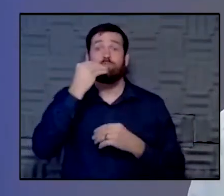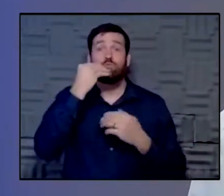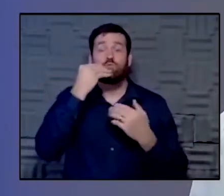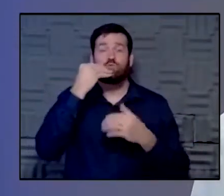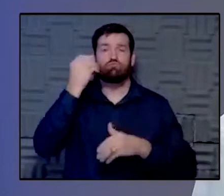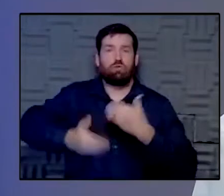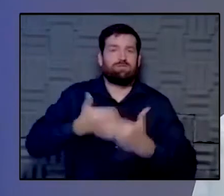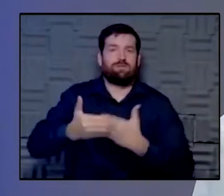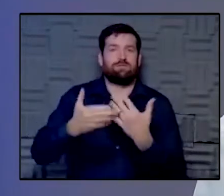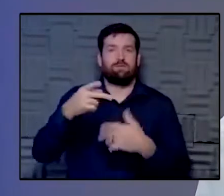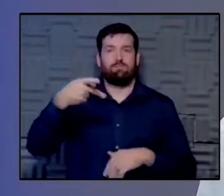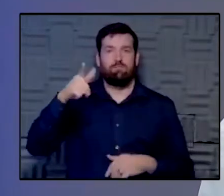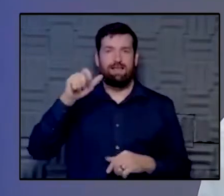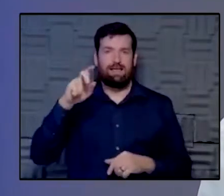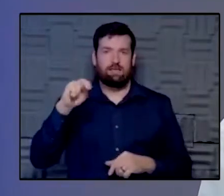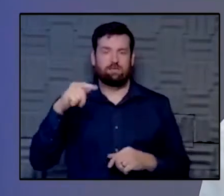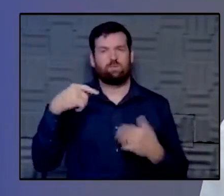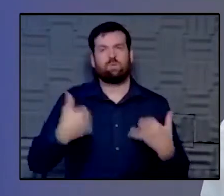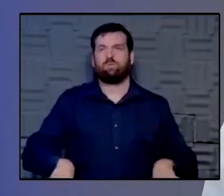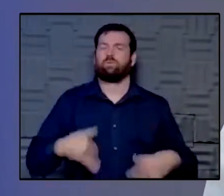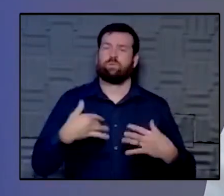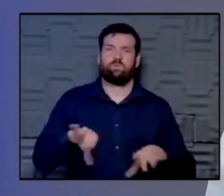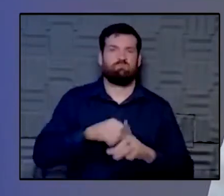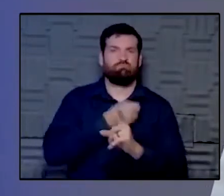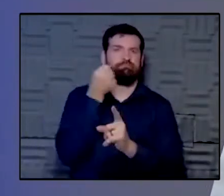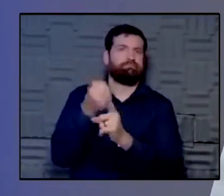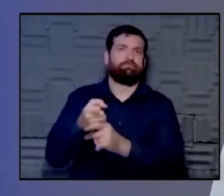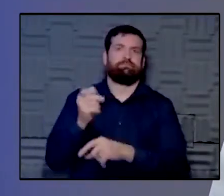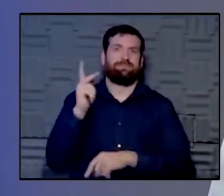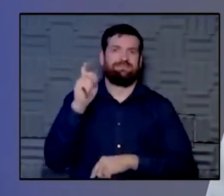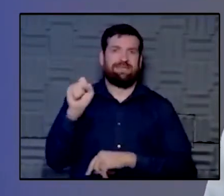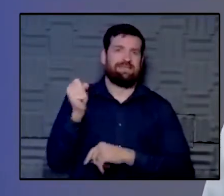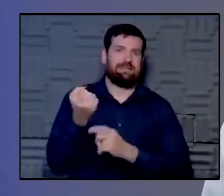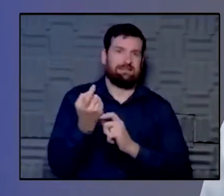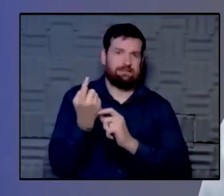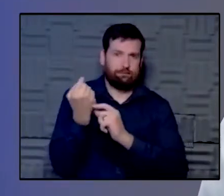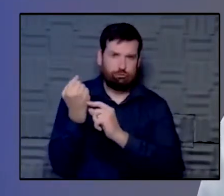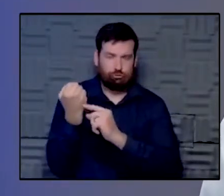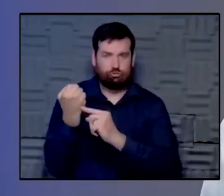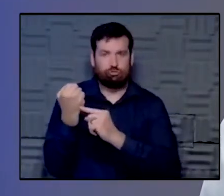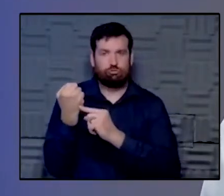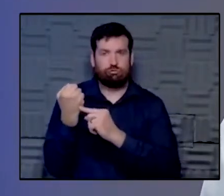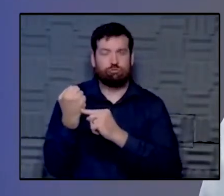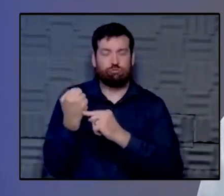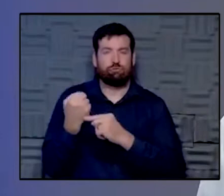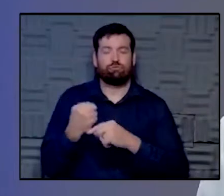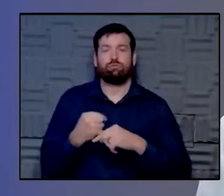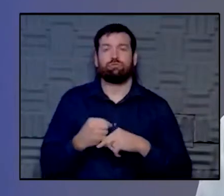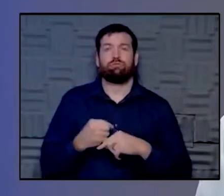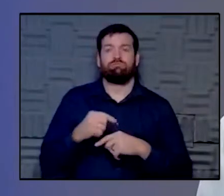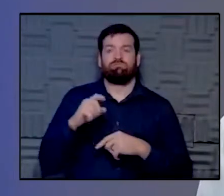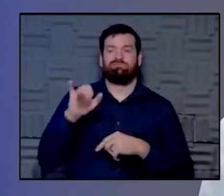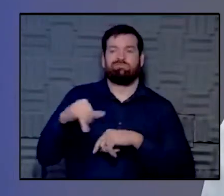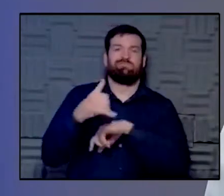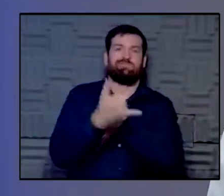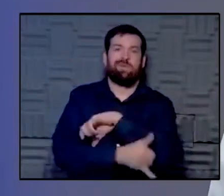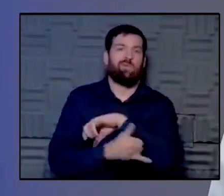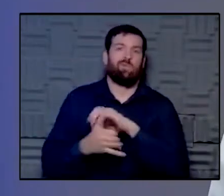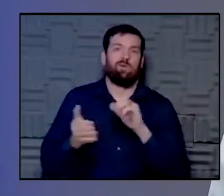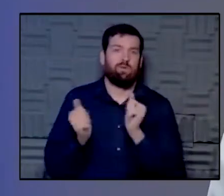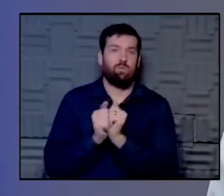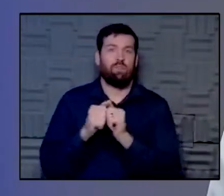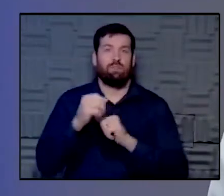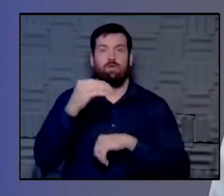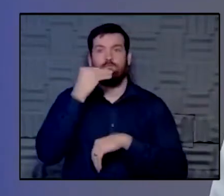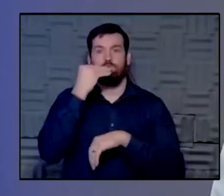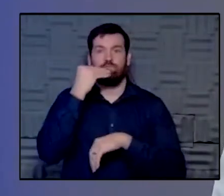saw it have a devastating effect in Kansas a year ago, when those food processing plants in that county with that food processing plant